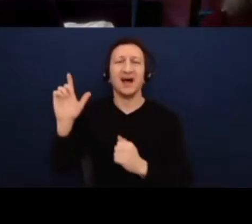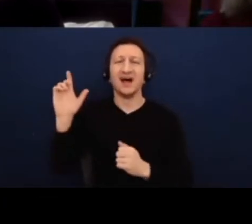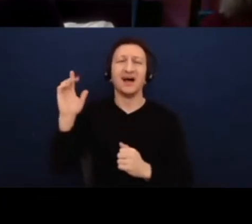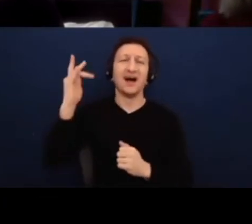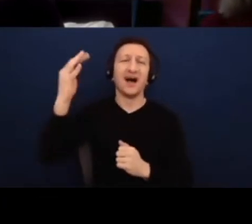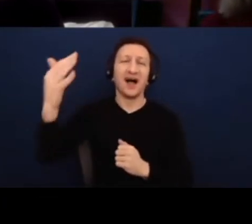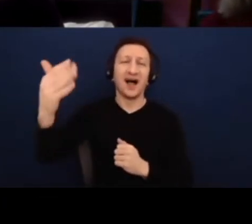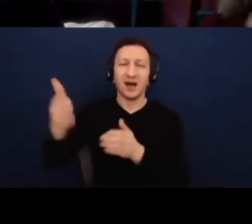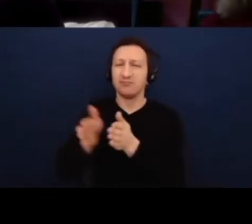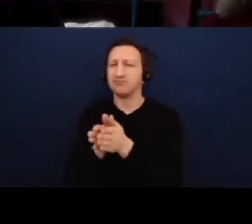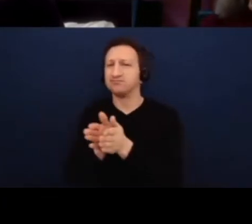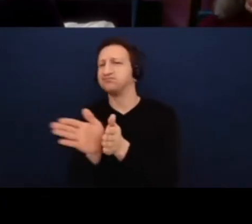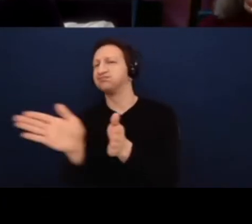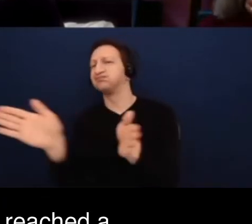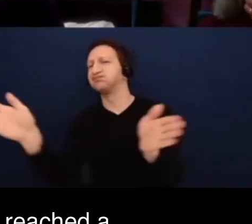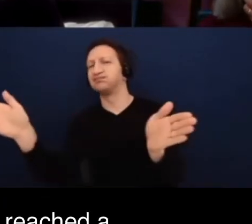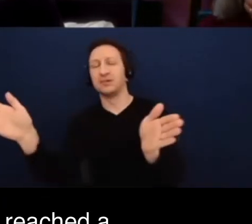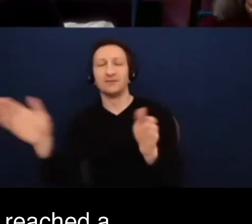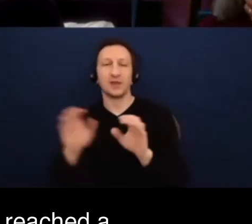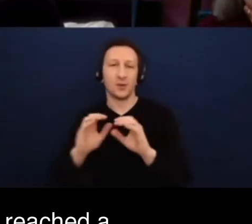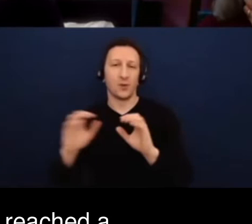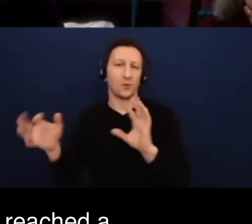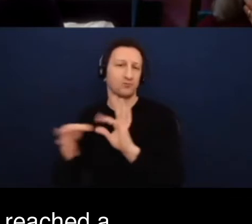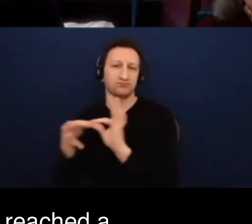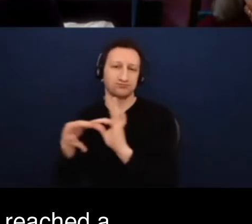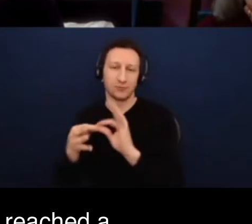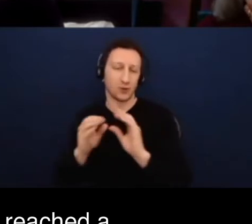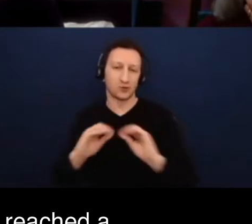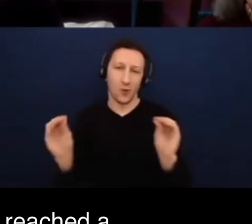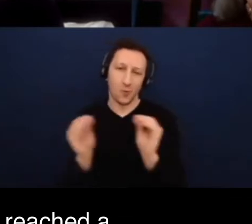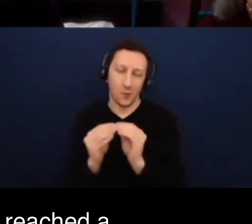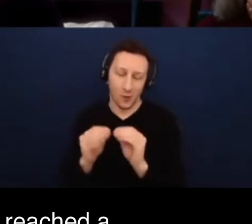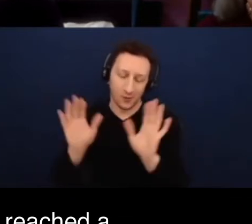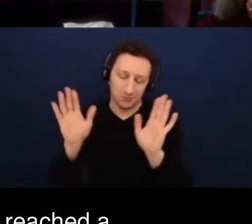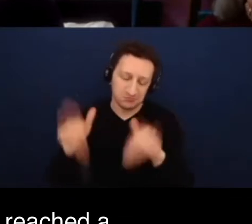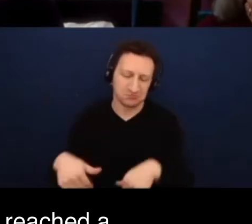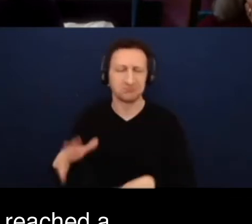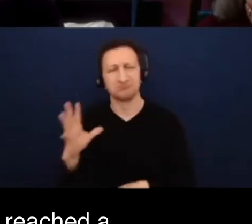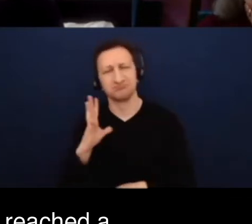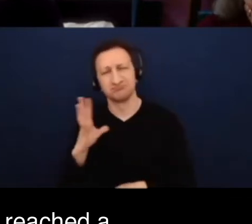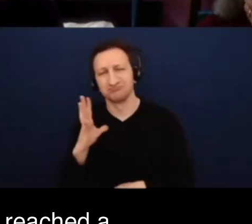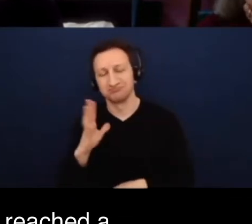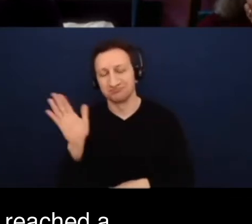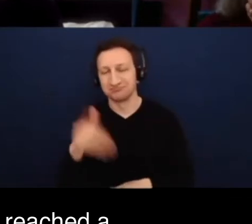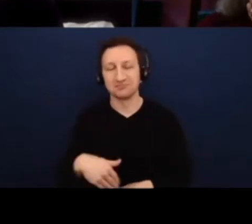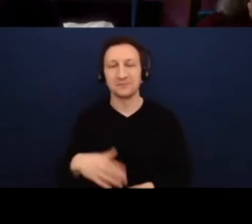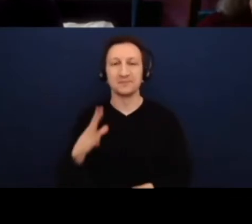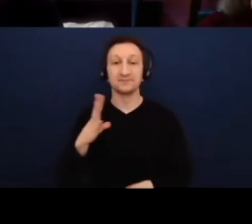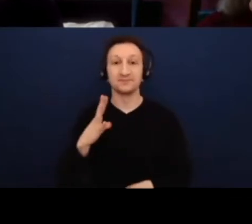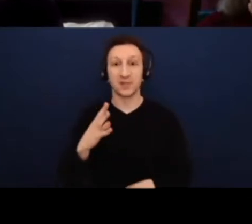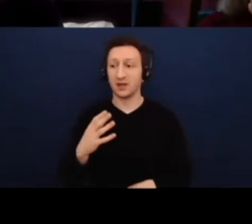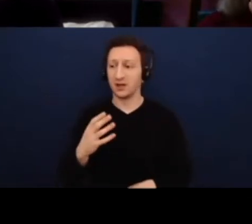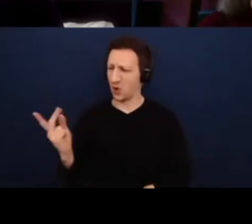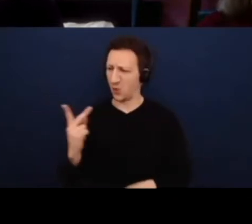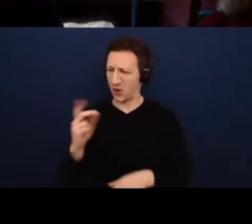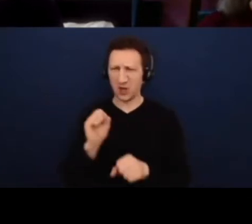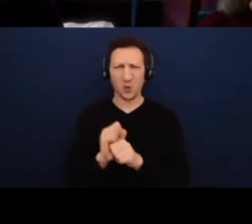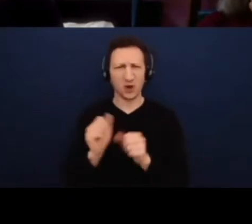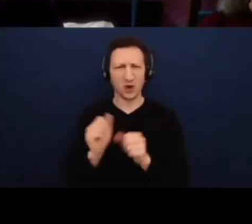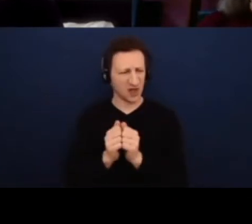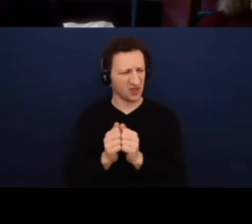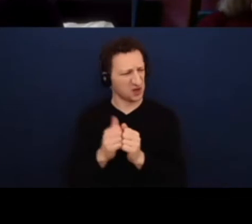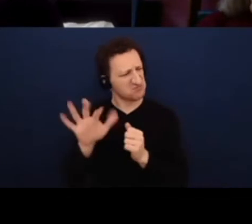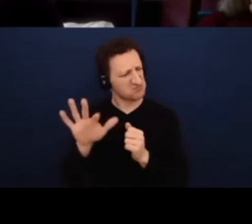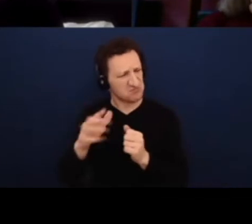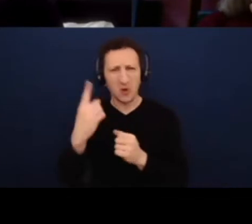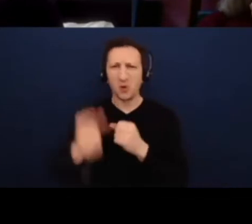both personally and professionally. And also we reached a point after probably close to a year working